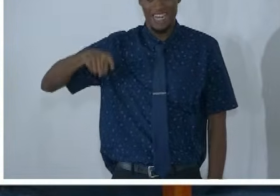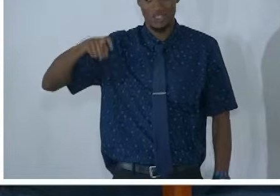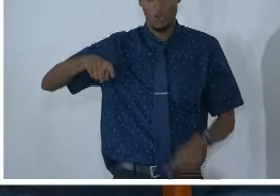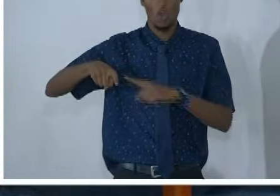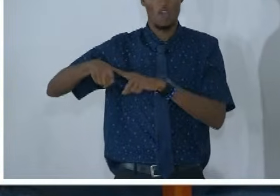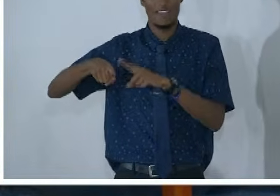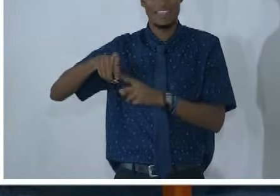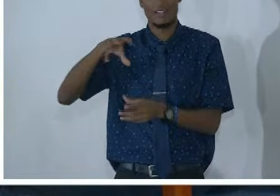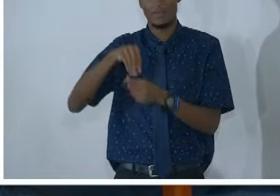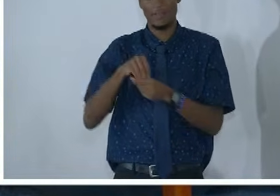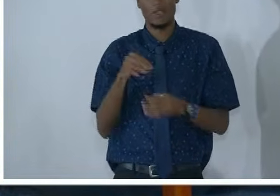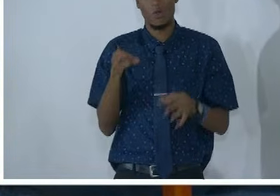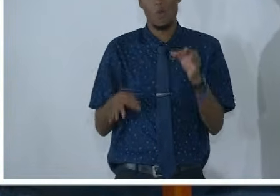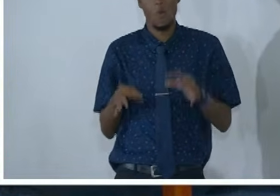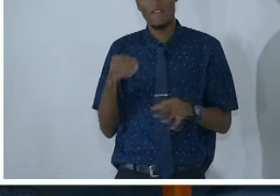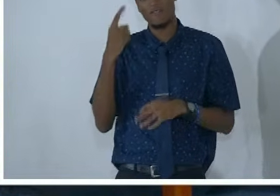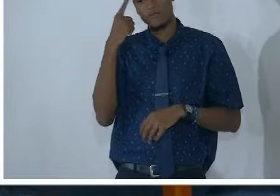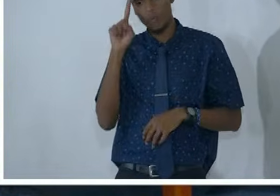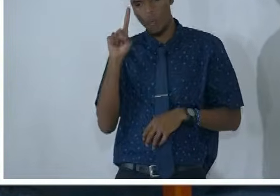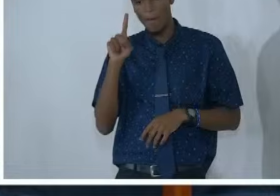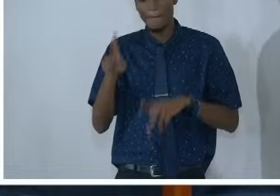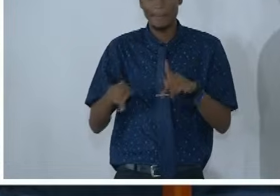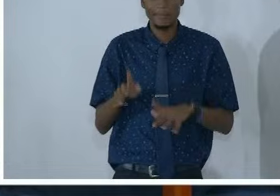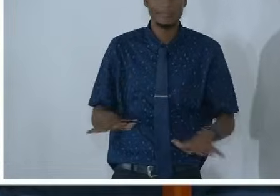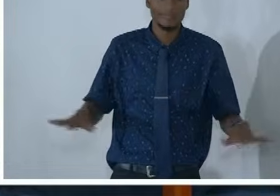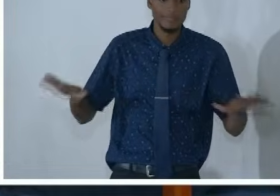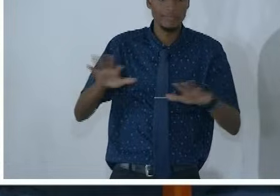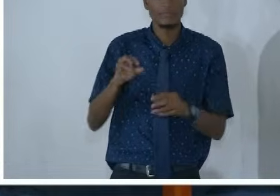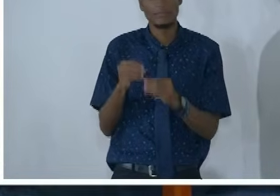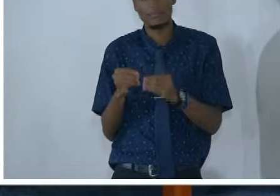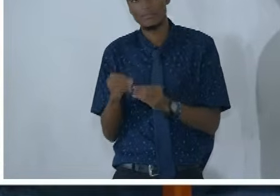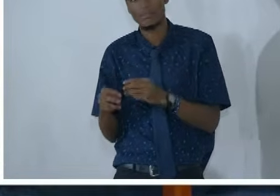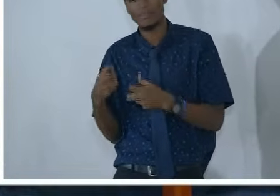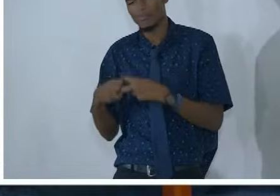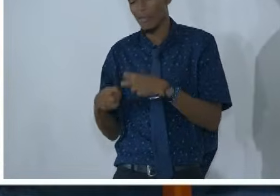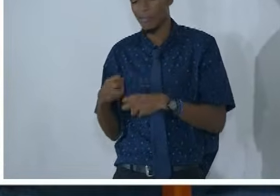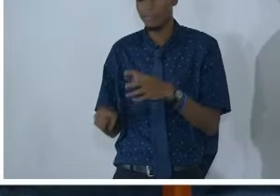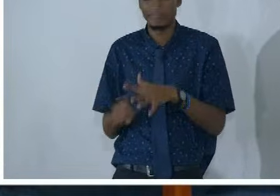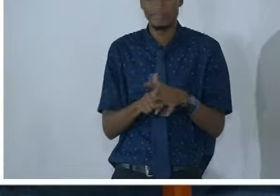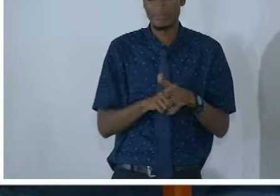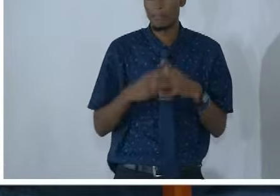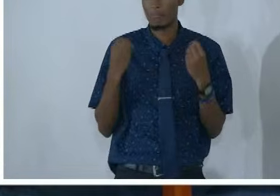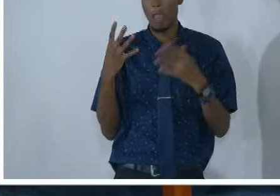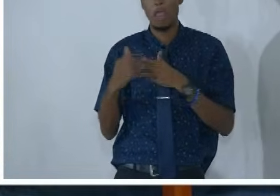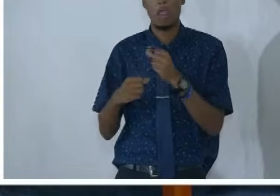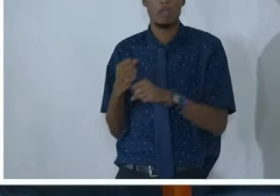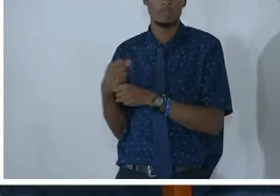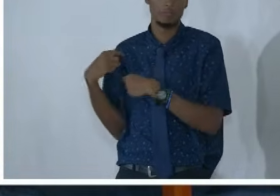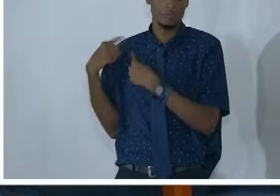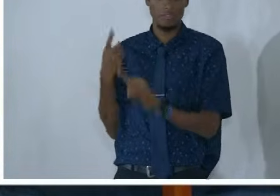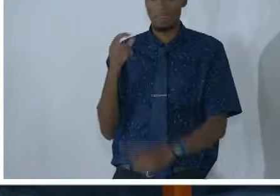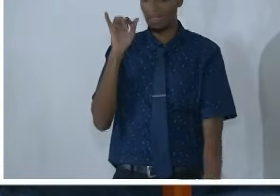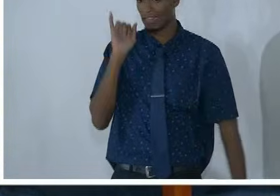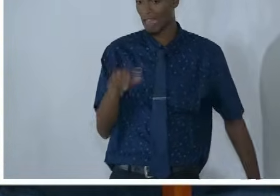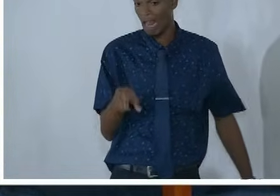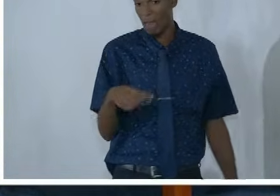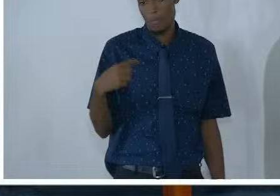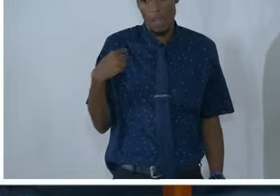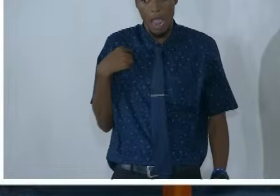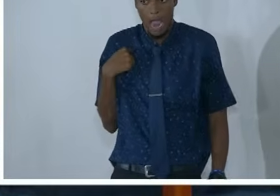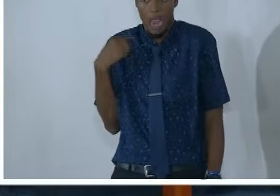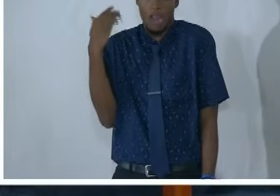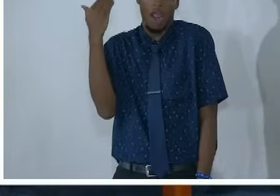court system for civil matters for many years now. And that hasn't, as far as I'm